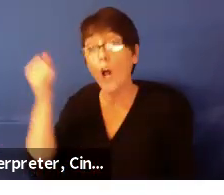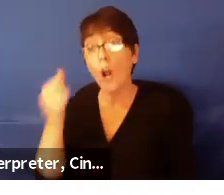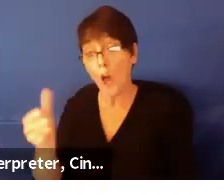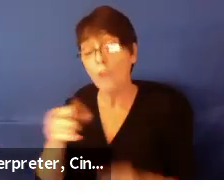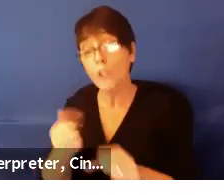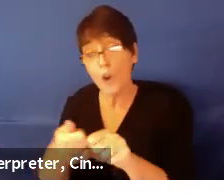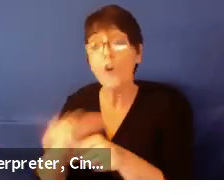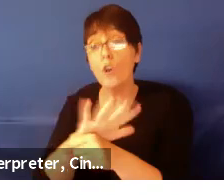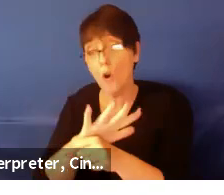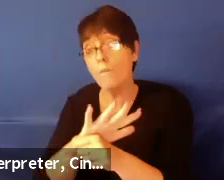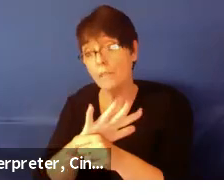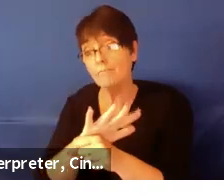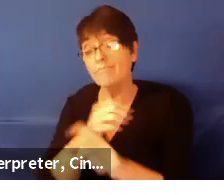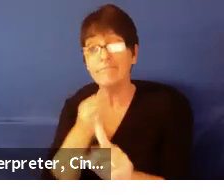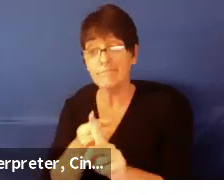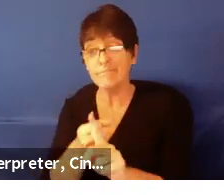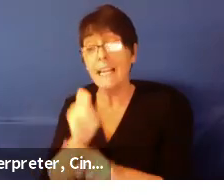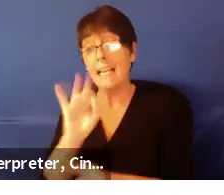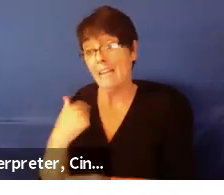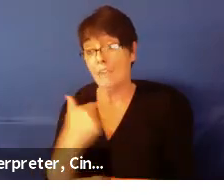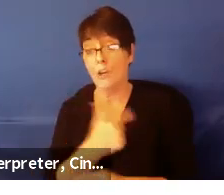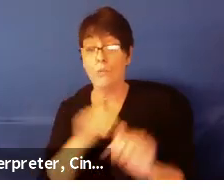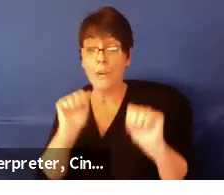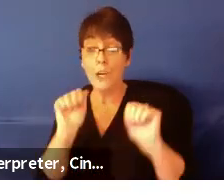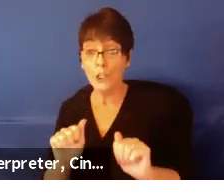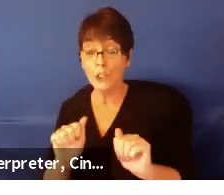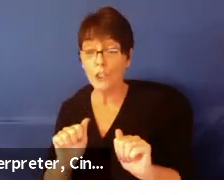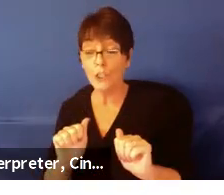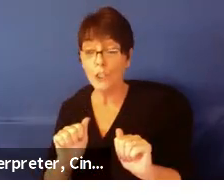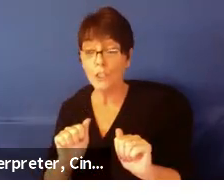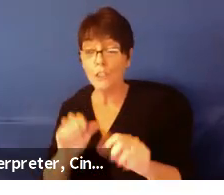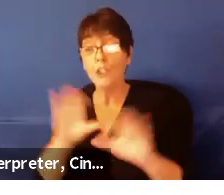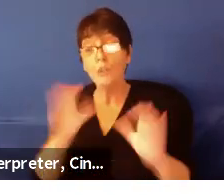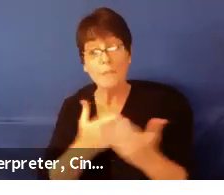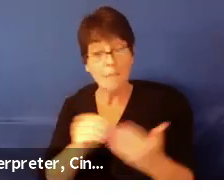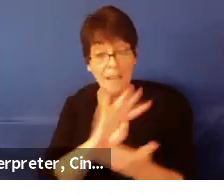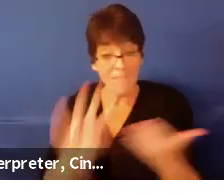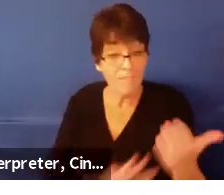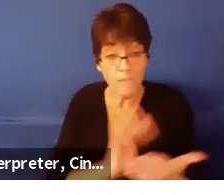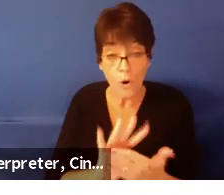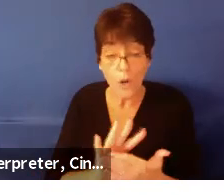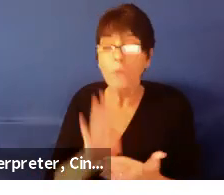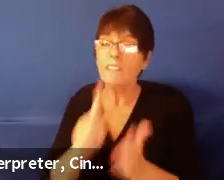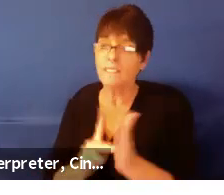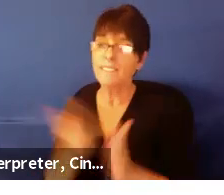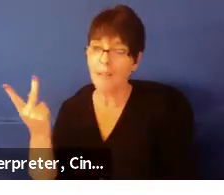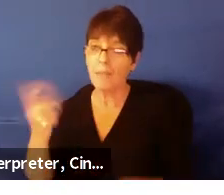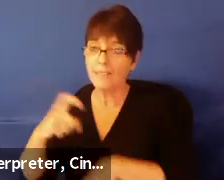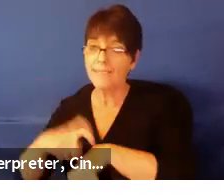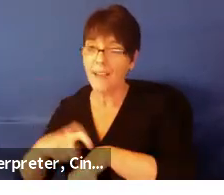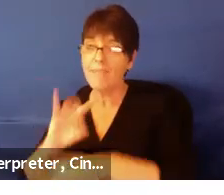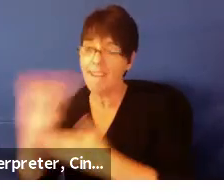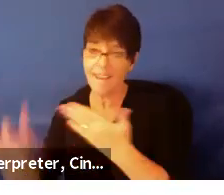COVID-19 environment. If we could do a task in 4 hours, it's going to take 8 hours. If we could